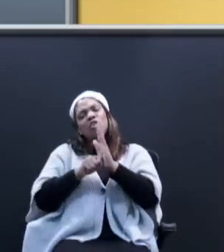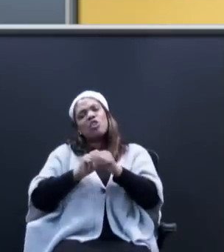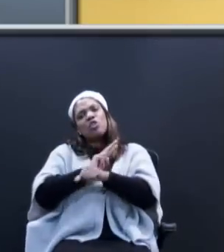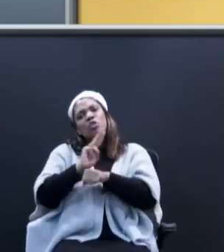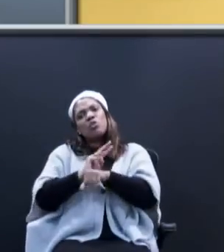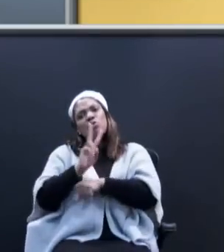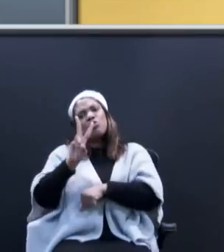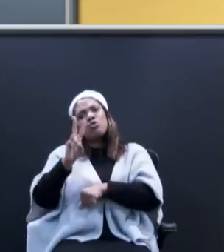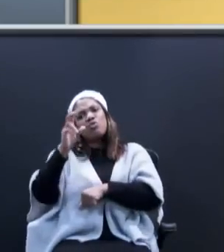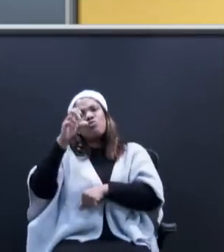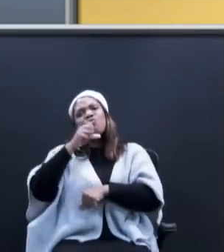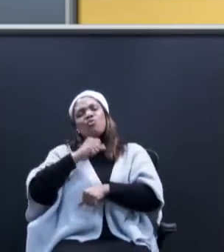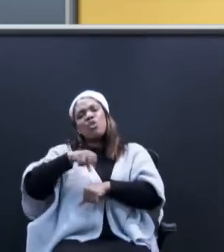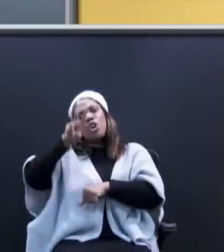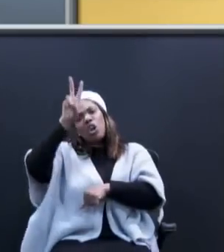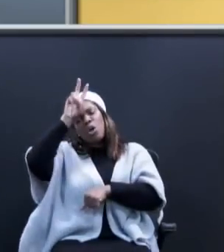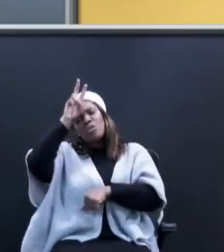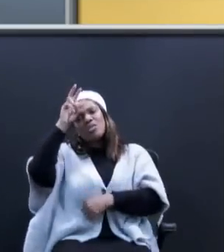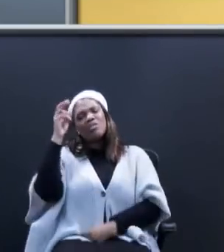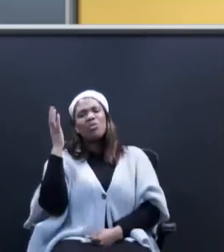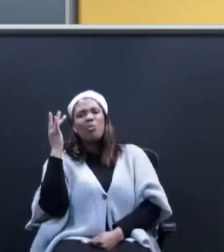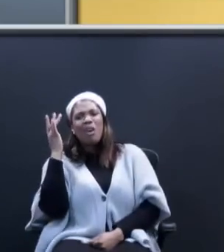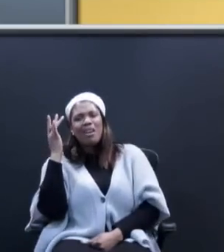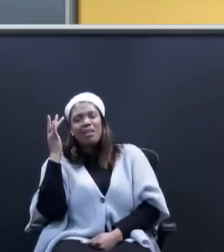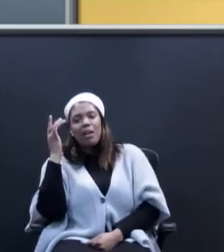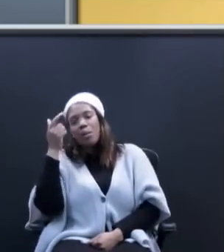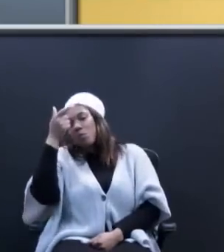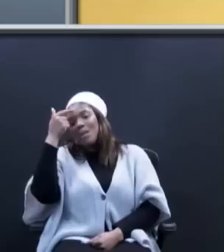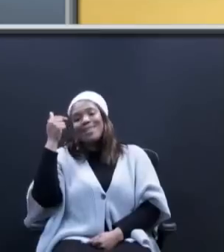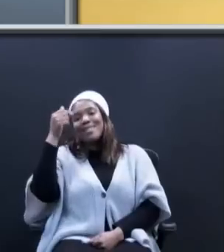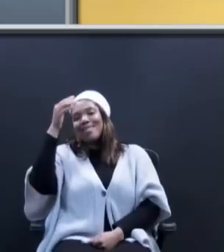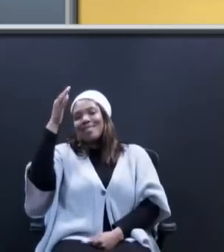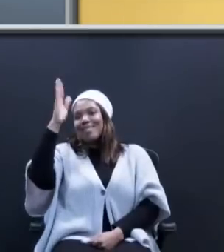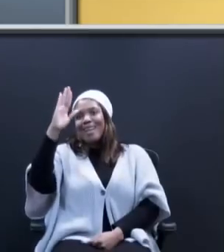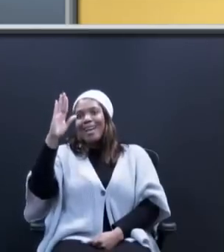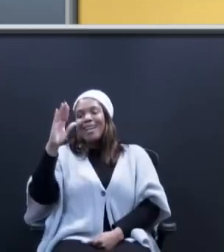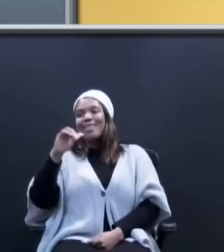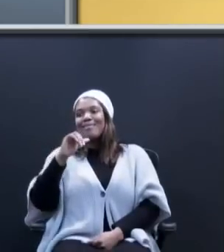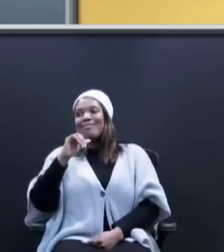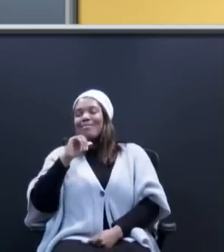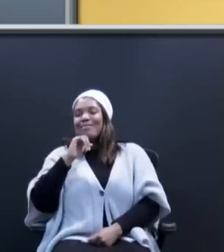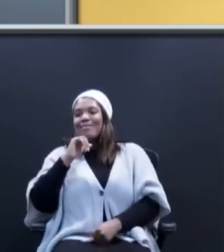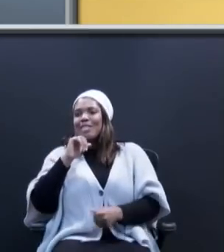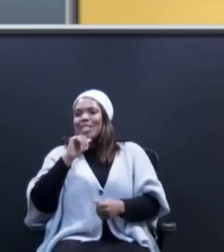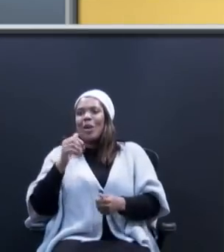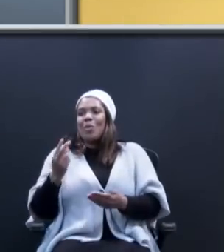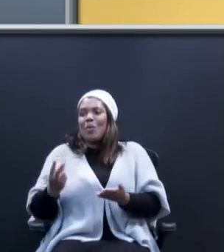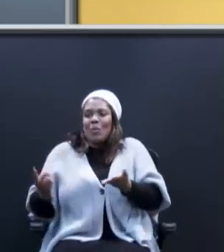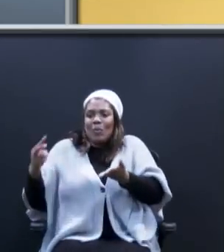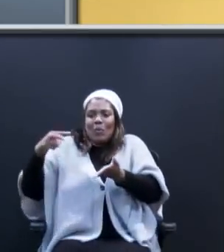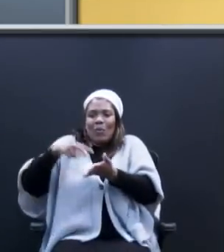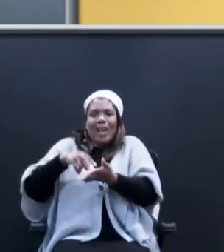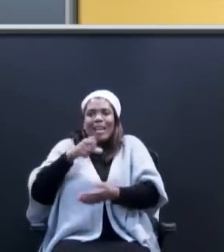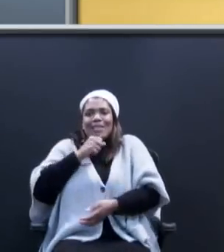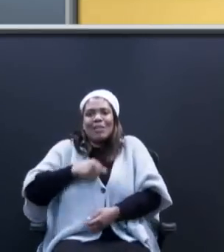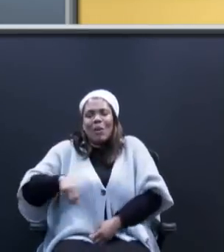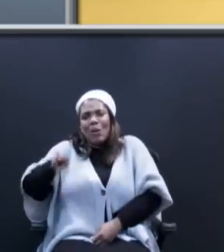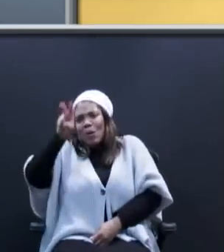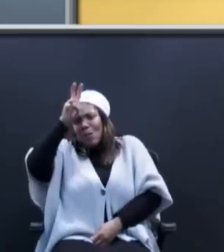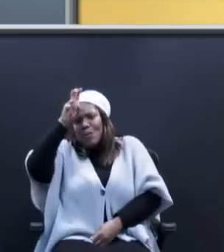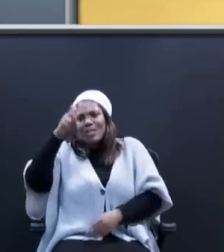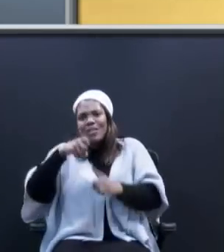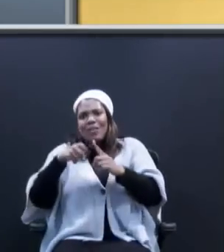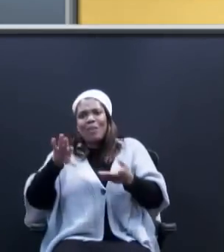Let's go and look at it. Let's go into Romans, the 5th chapter. So both of these goats represented Jesus, sister and brother, not the